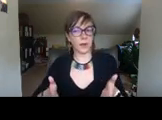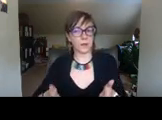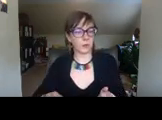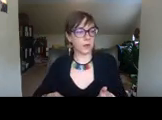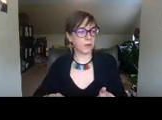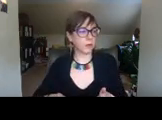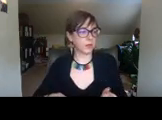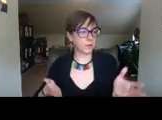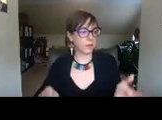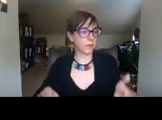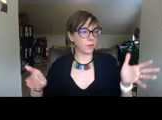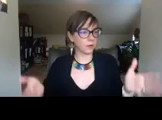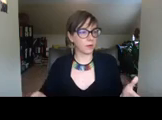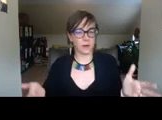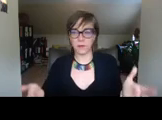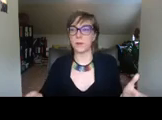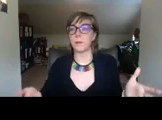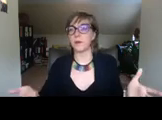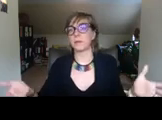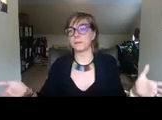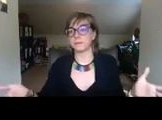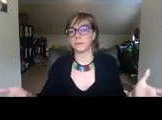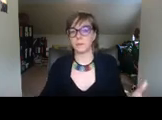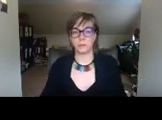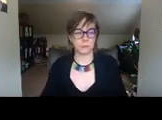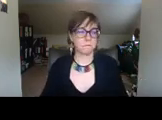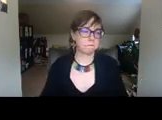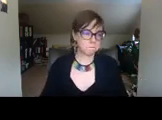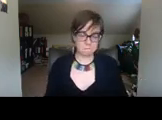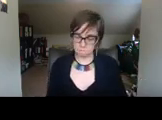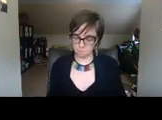then we have the 23% of the people that are kind of in the middle.